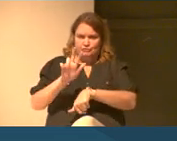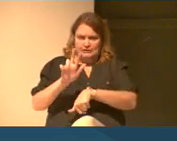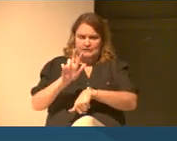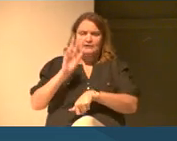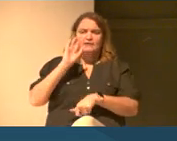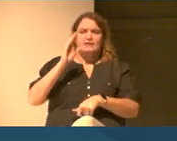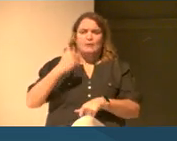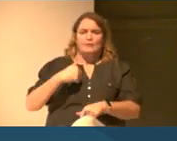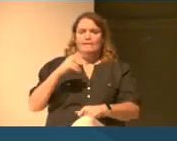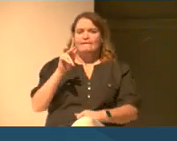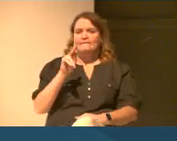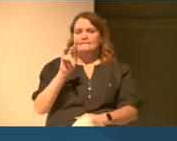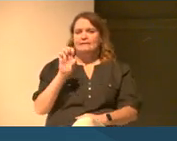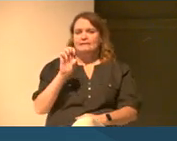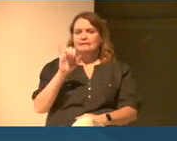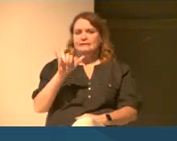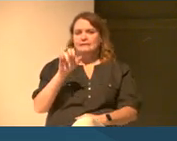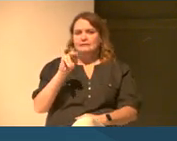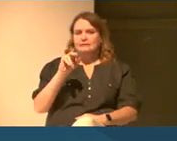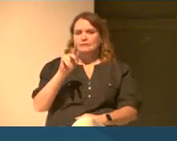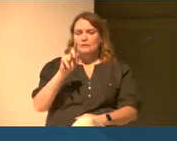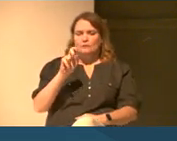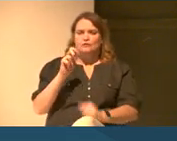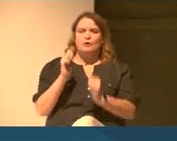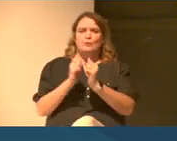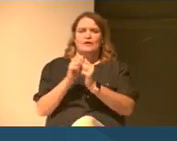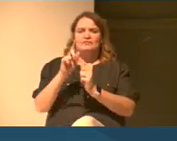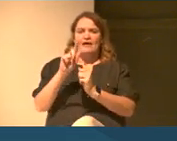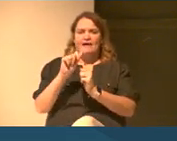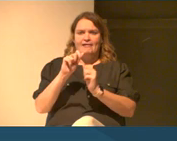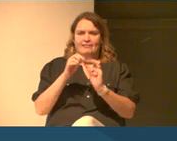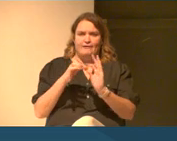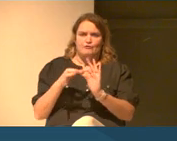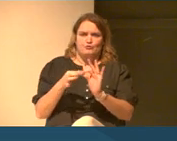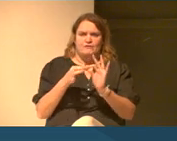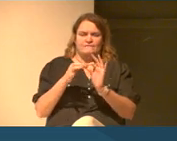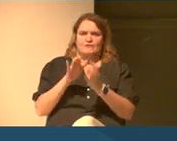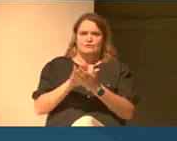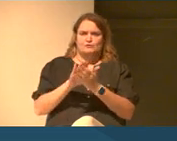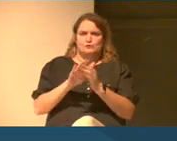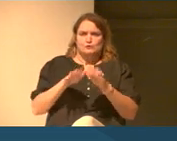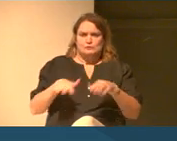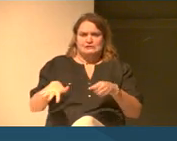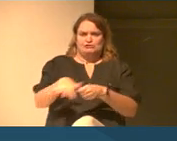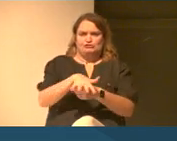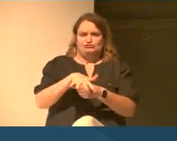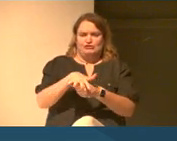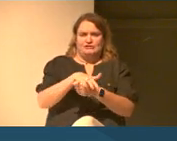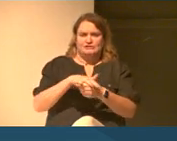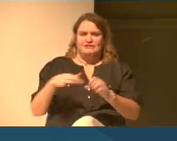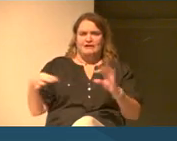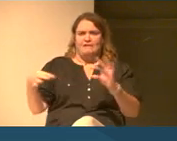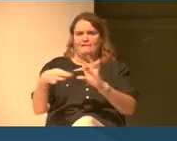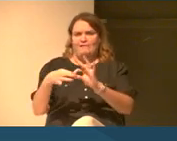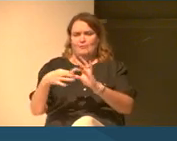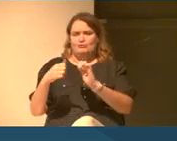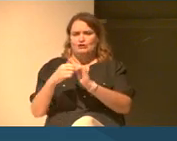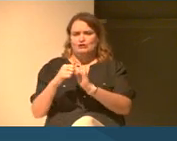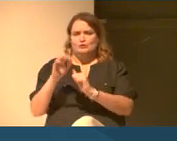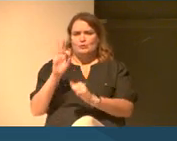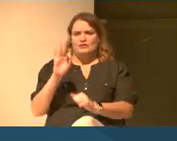have a keynote with the LA Unified School District, a collaboration that they did with the Fender Music